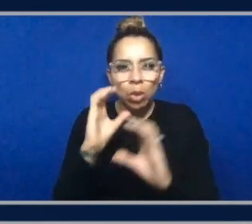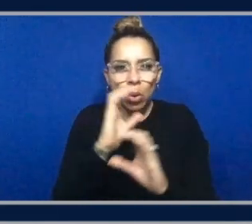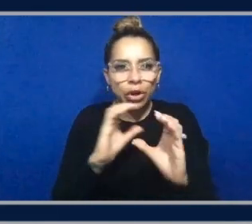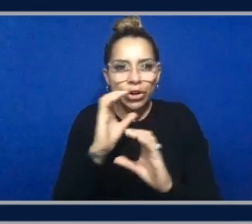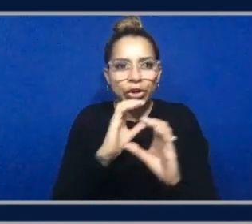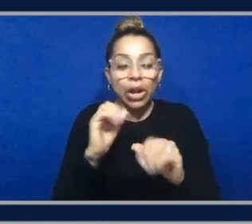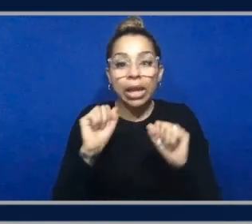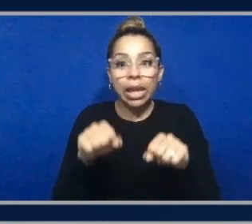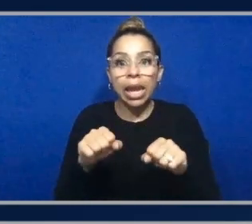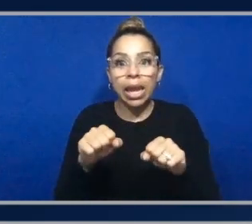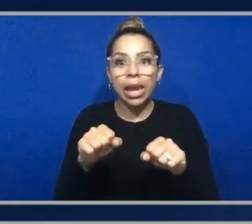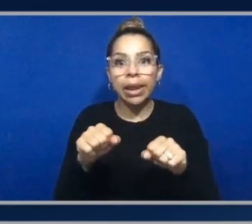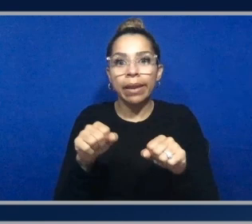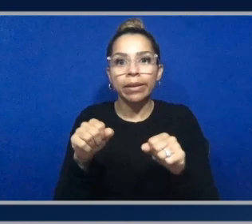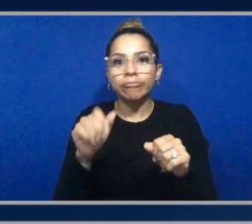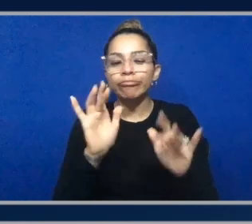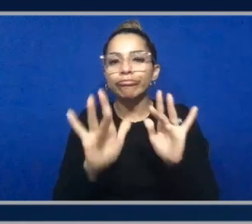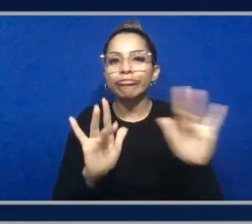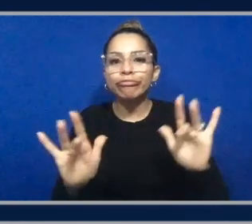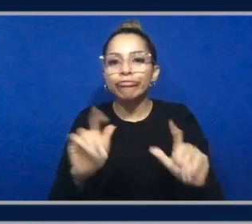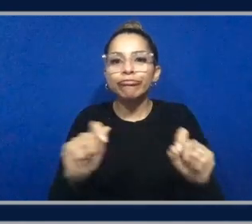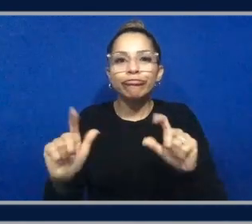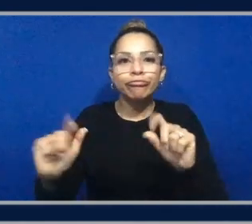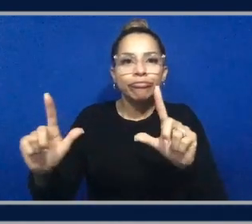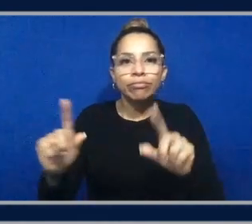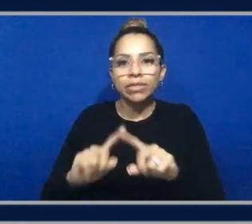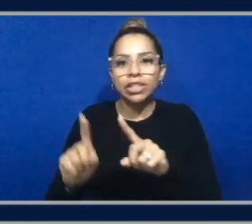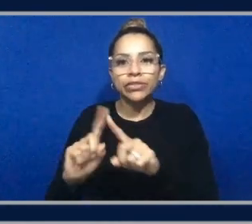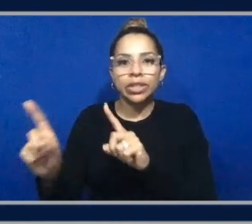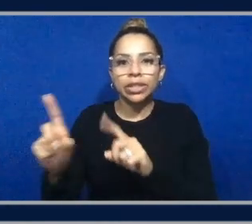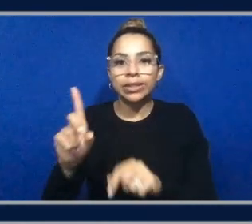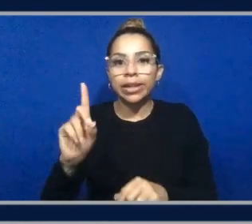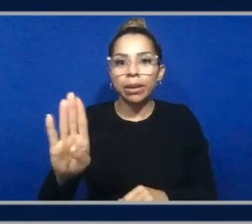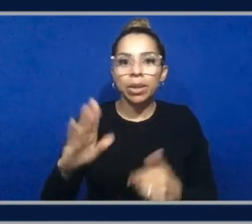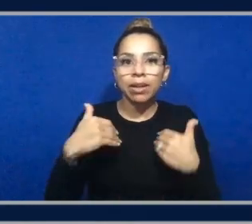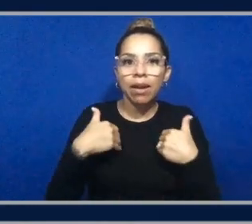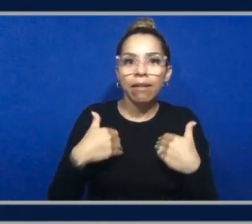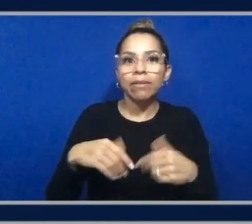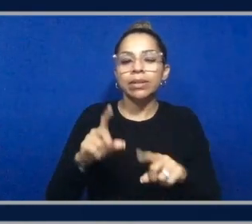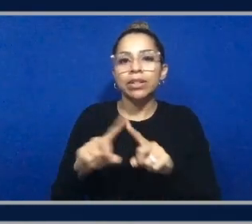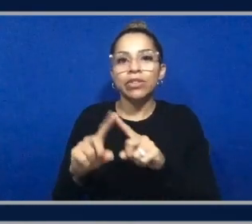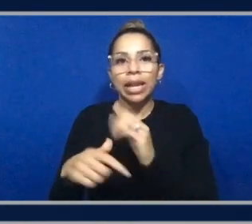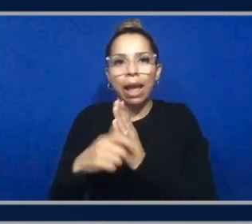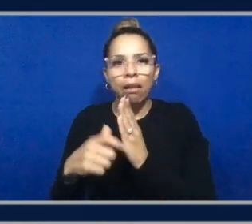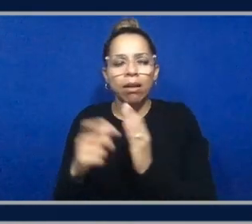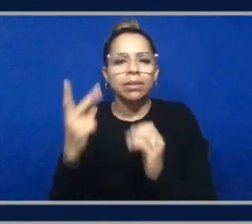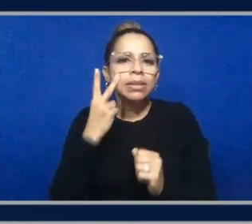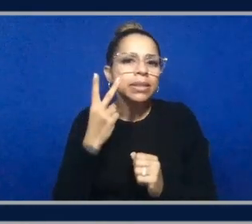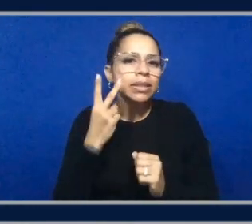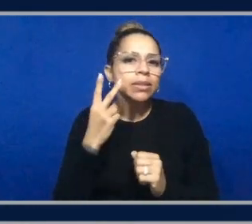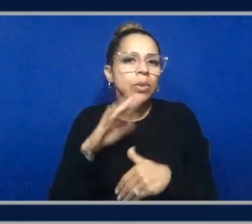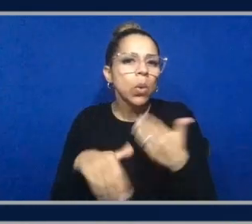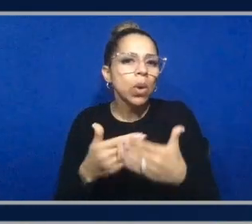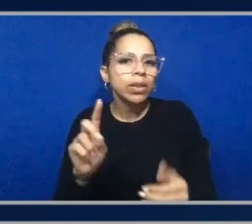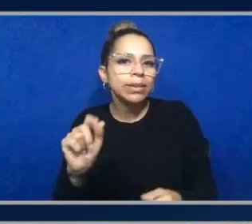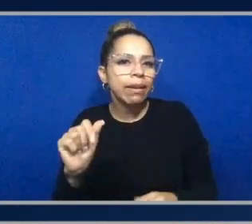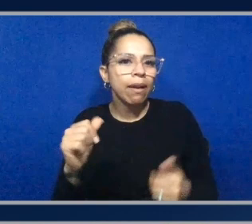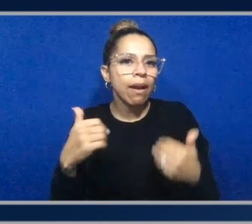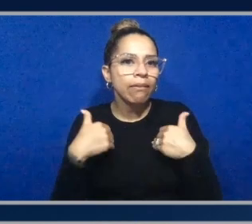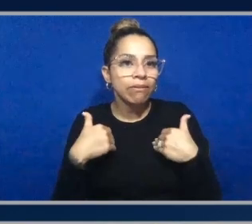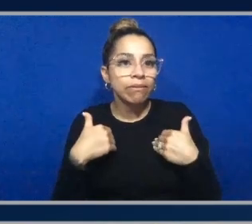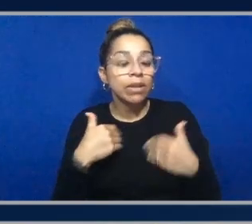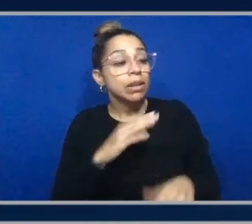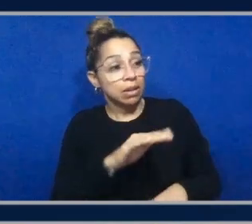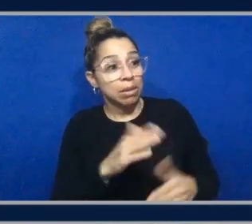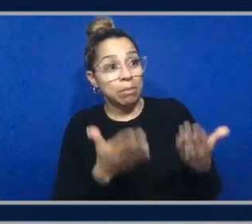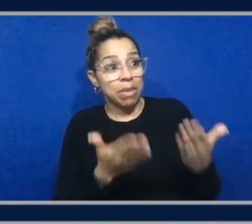different databases that I have and different catalogs that I have, get a sense of the data that I have. Right. But it's and these might be coming from a